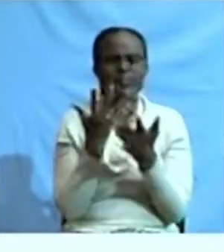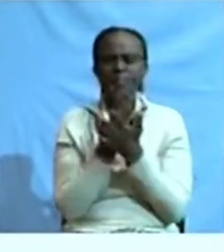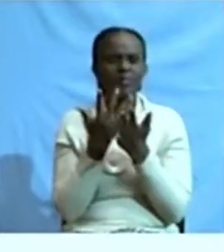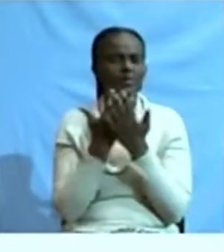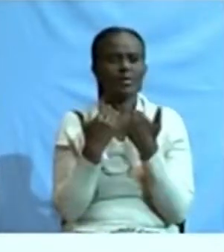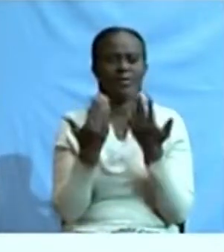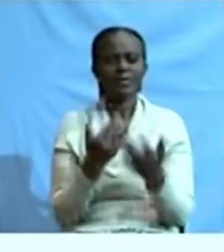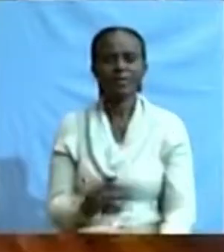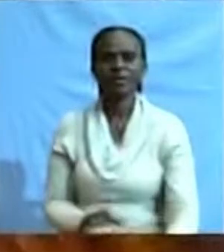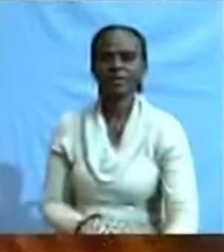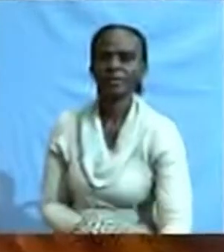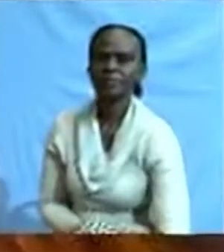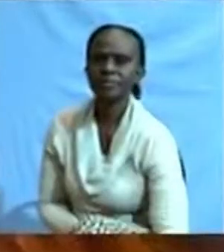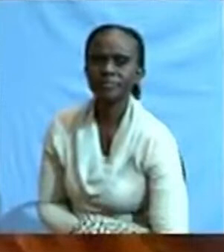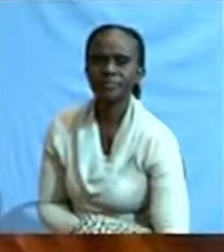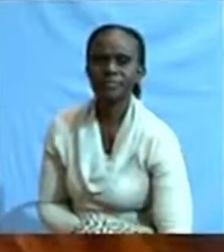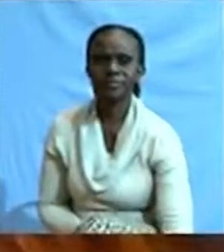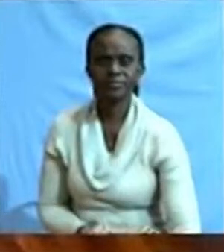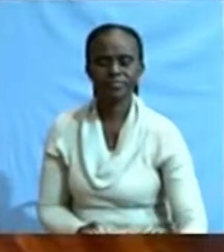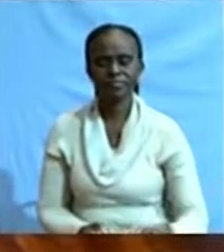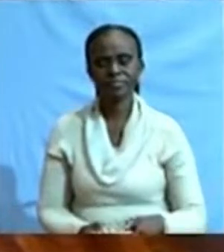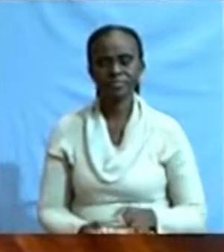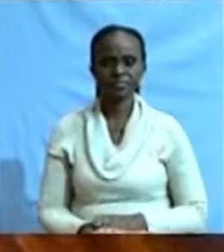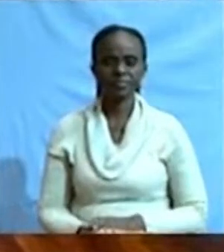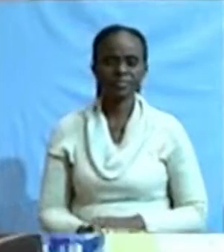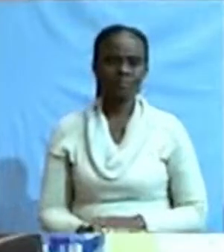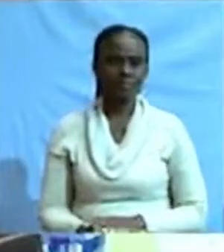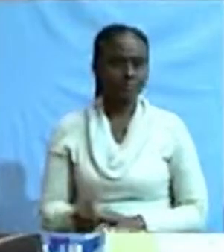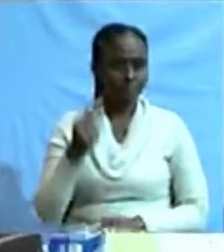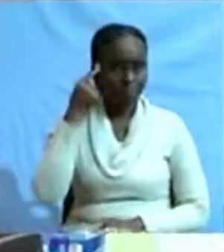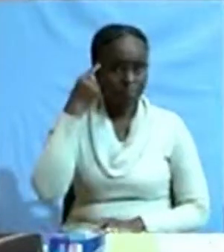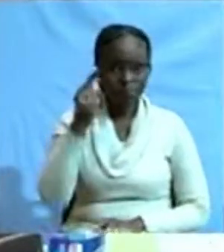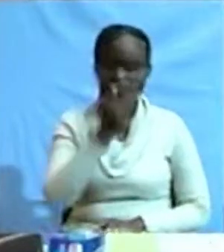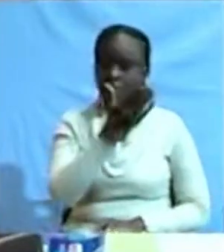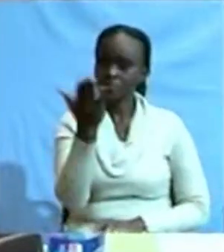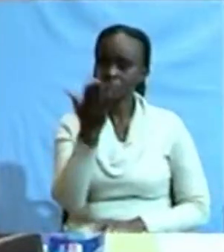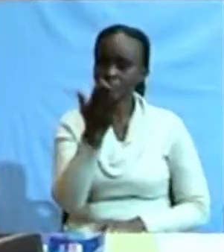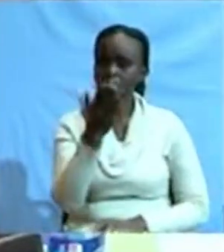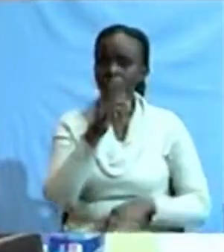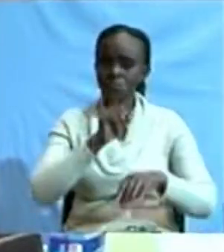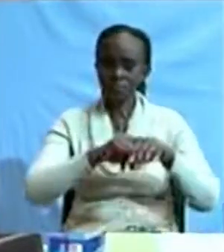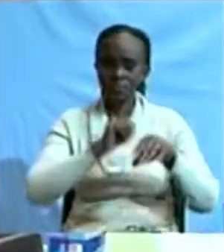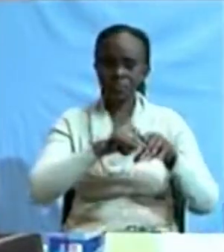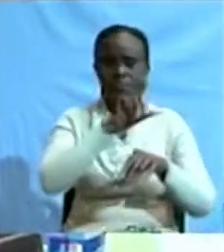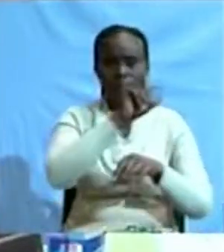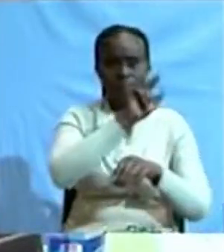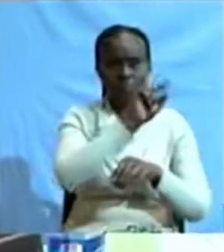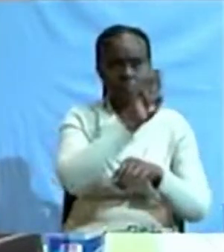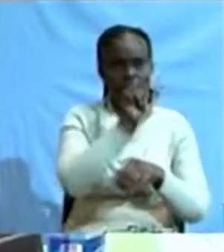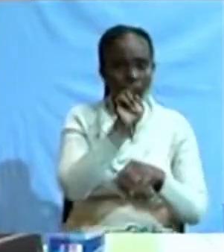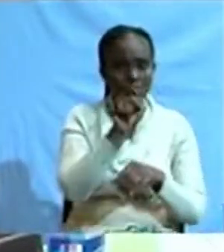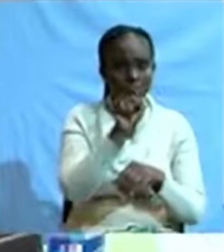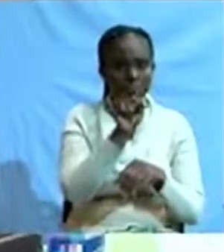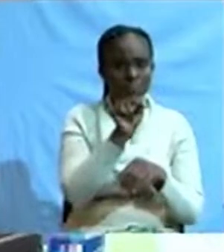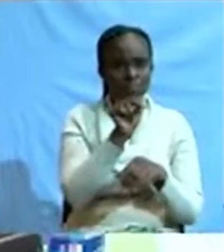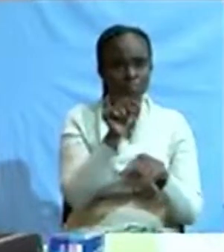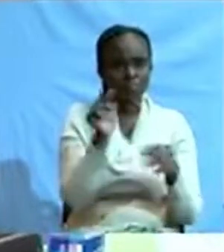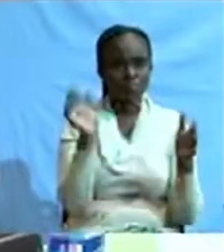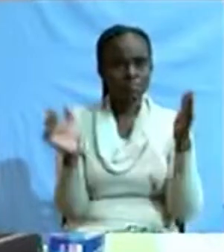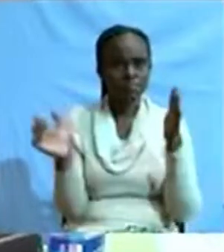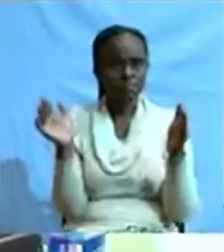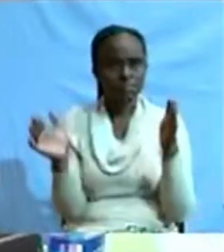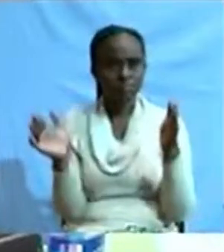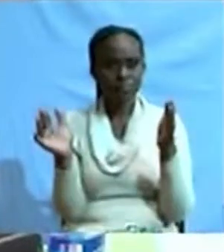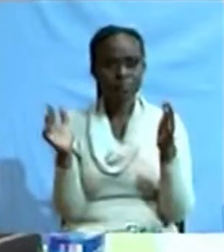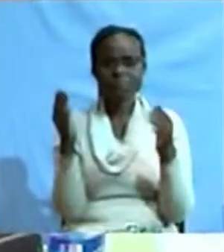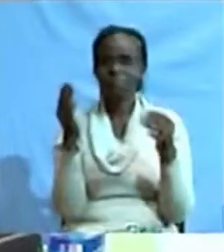borrowing from January? For the period 2022, sad to